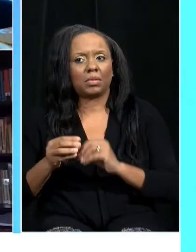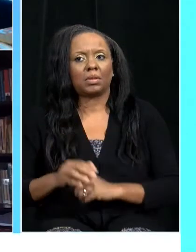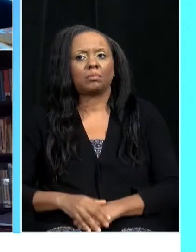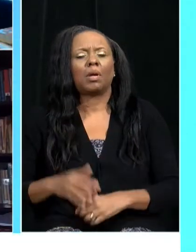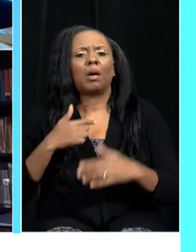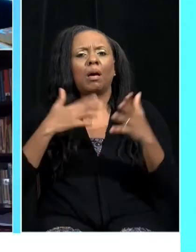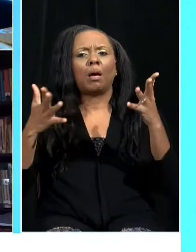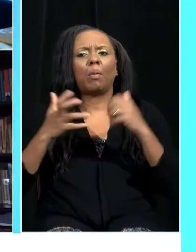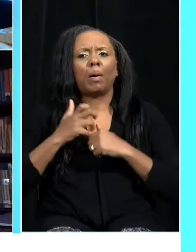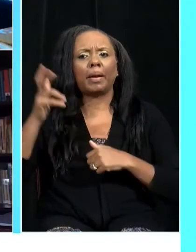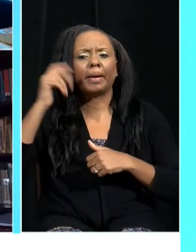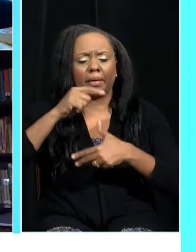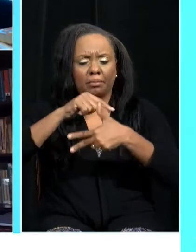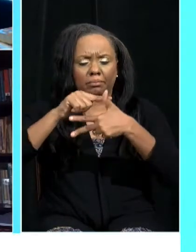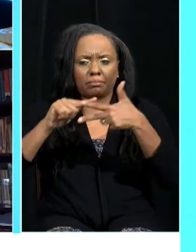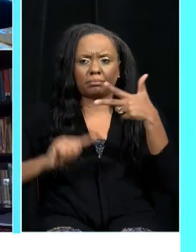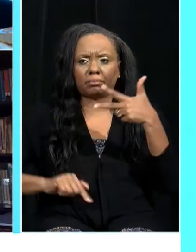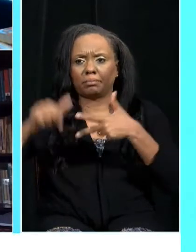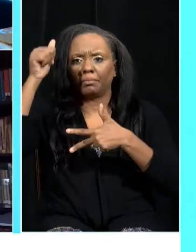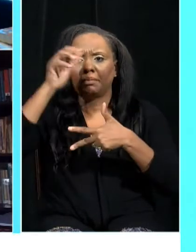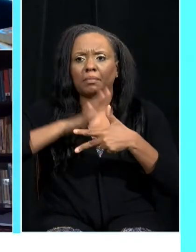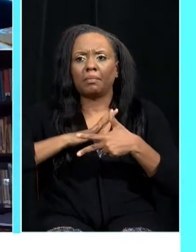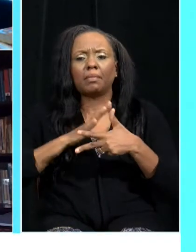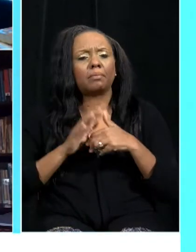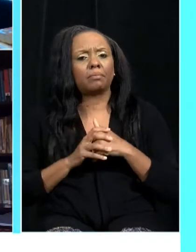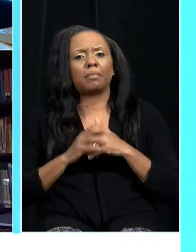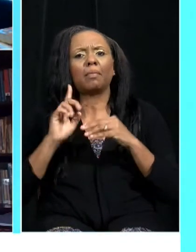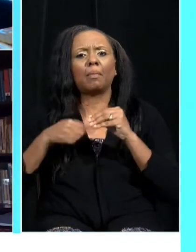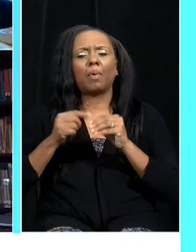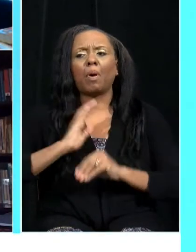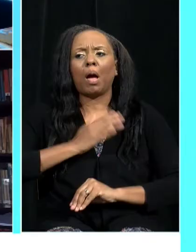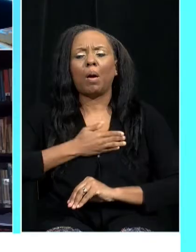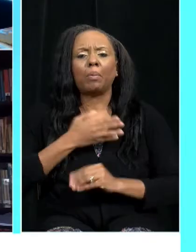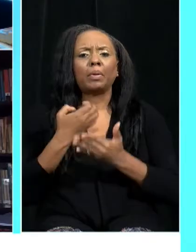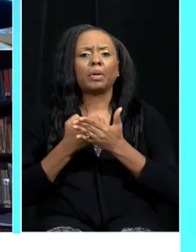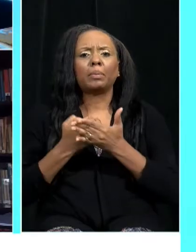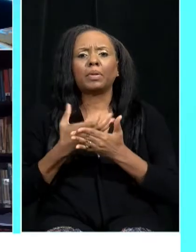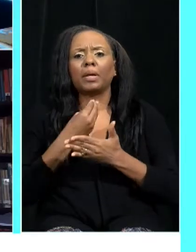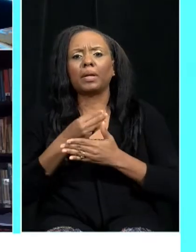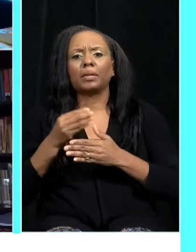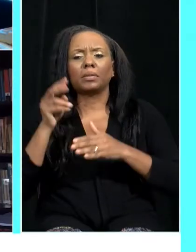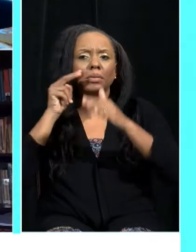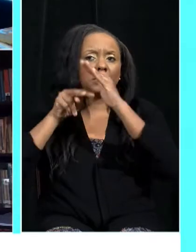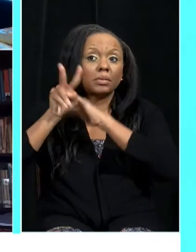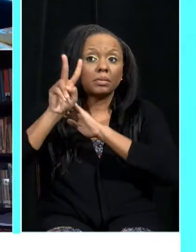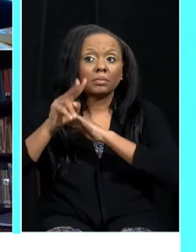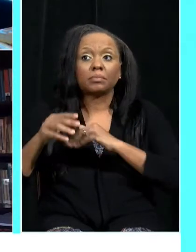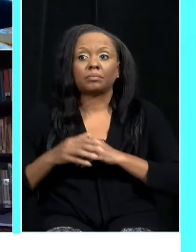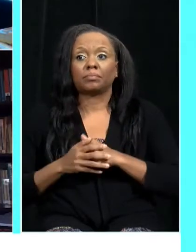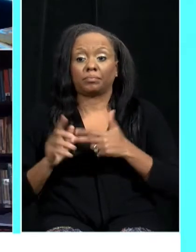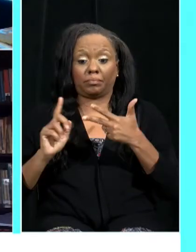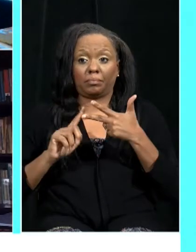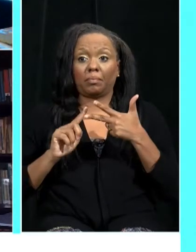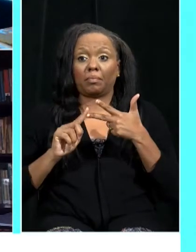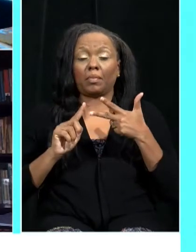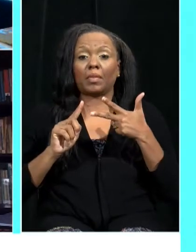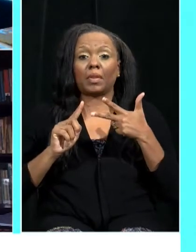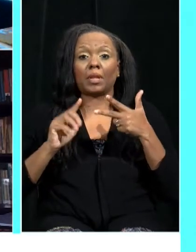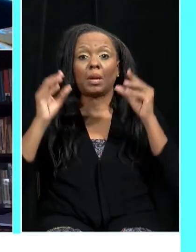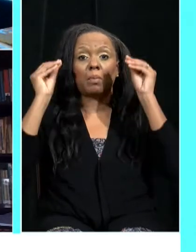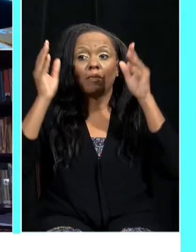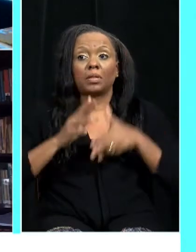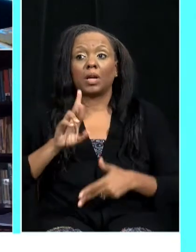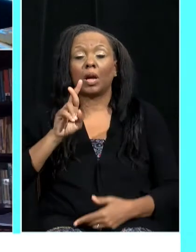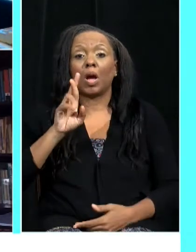want to hear from each of my guests their thoughts on the current state of the economy and these predictions. Professor Robinson, I'm going to start with you. You draw the short straw.